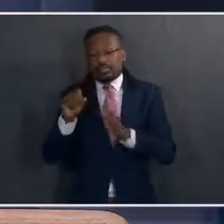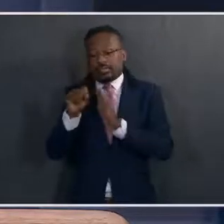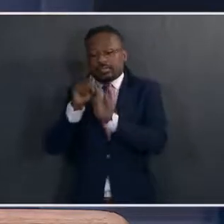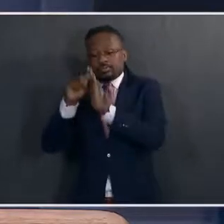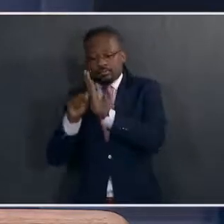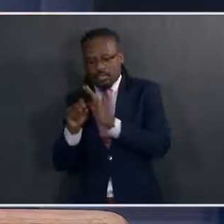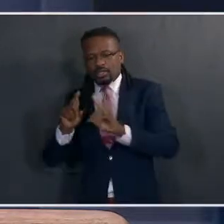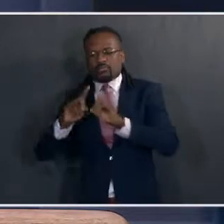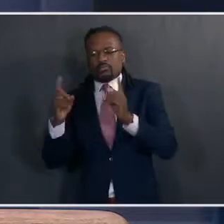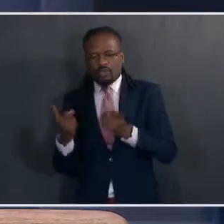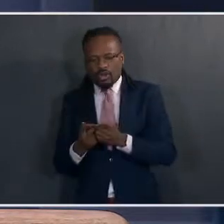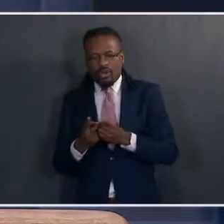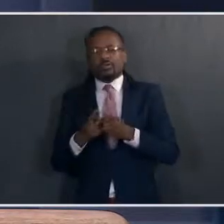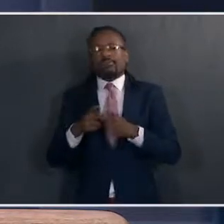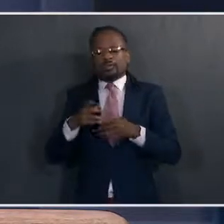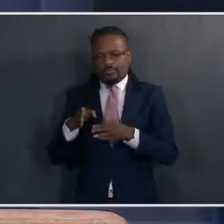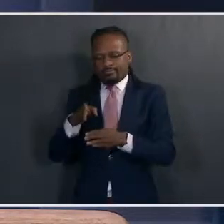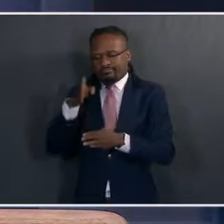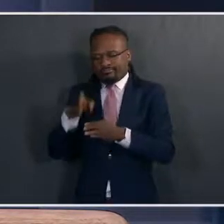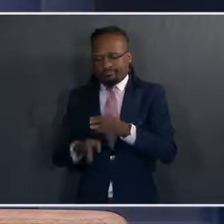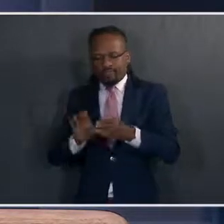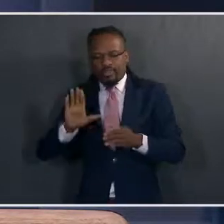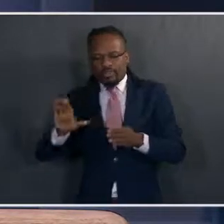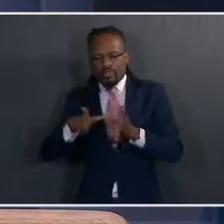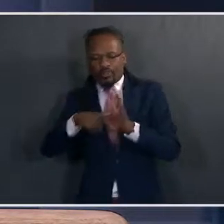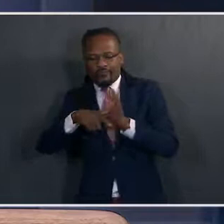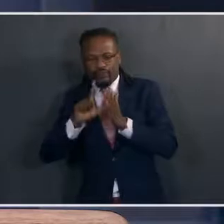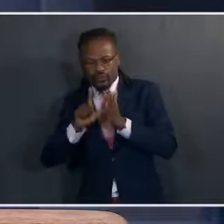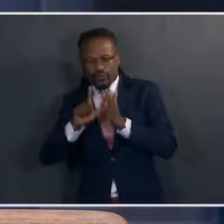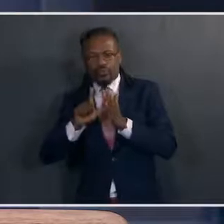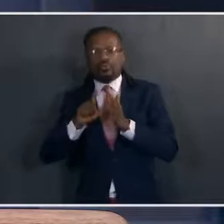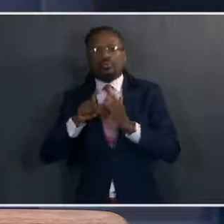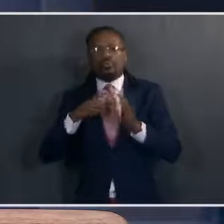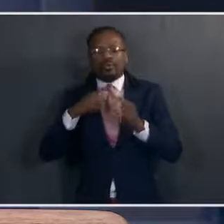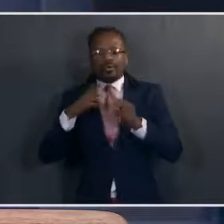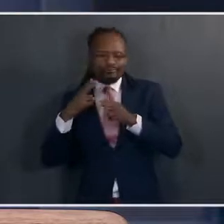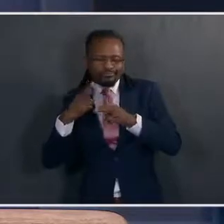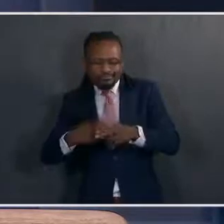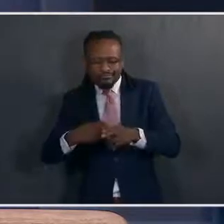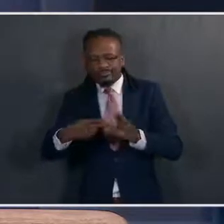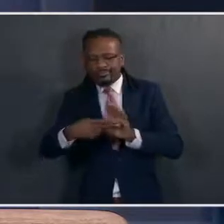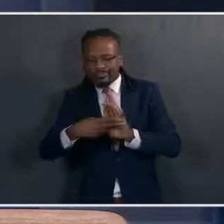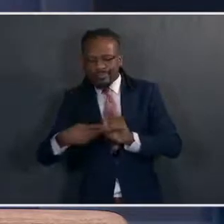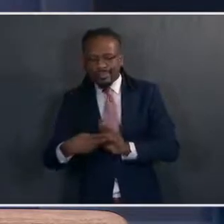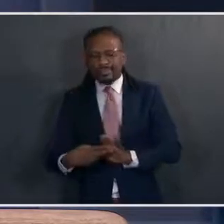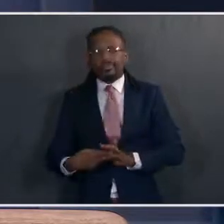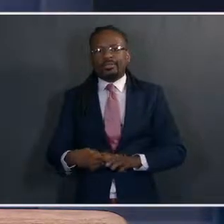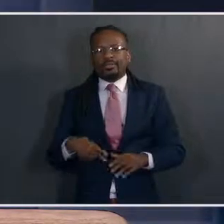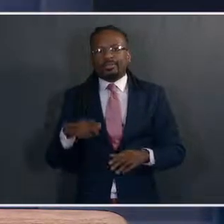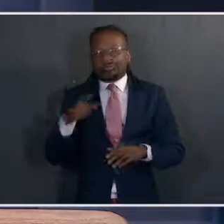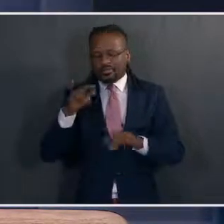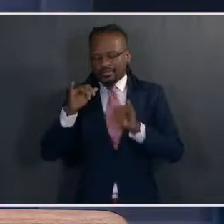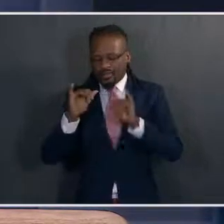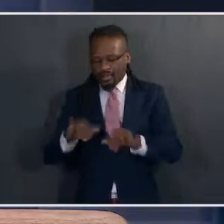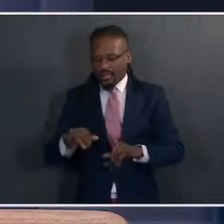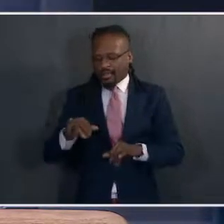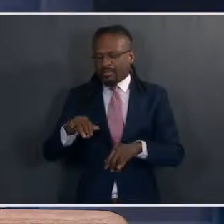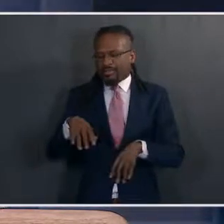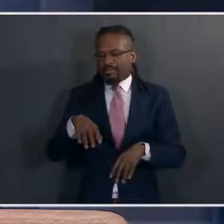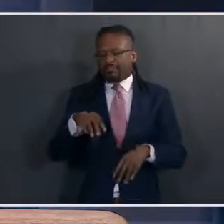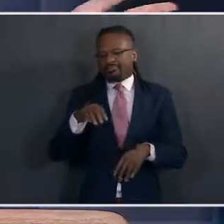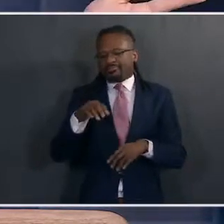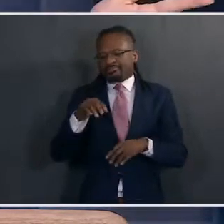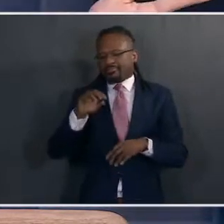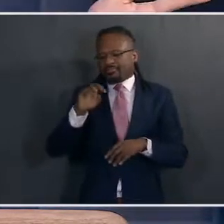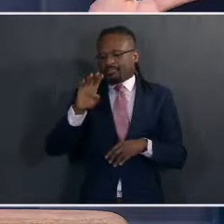rapidly completed their review designating or naming the military coup in Burma in a very short period of time, which I think is